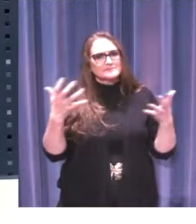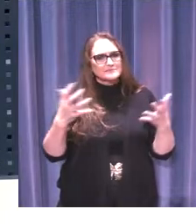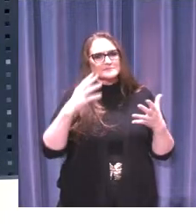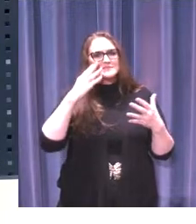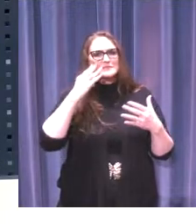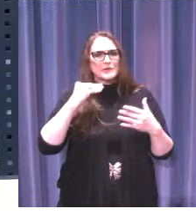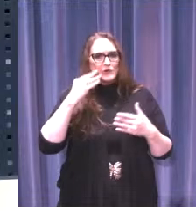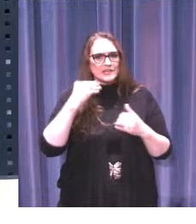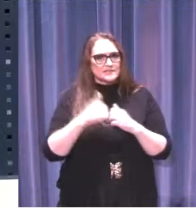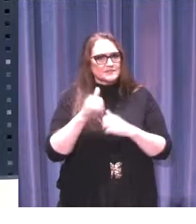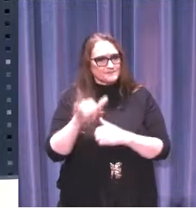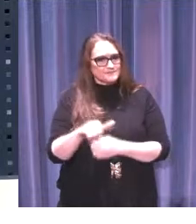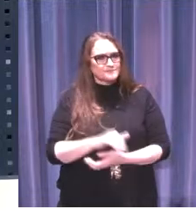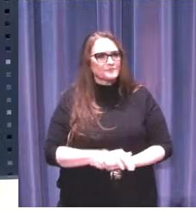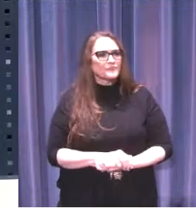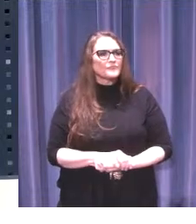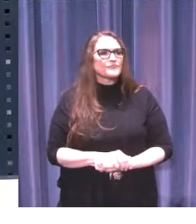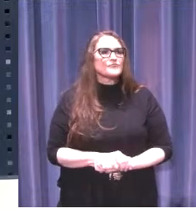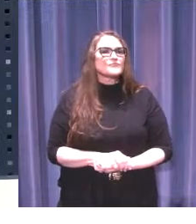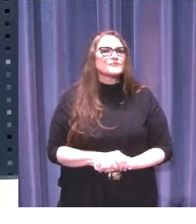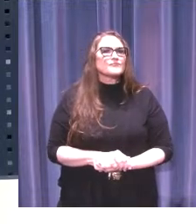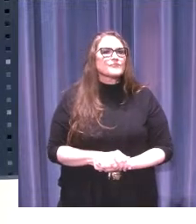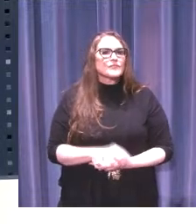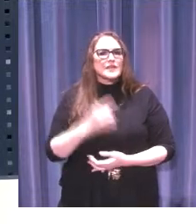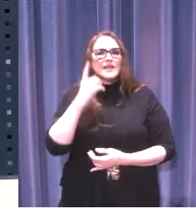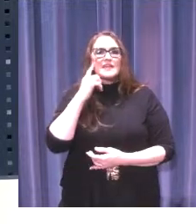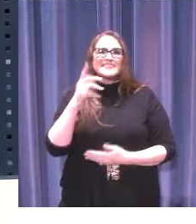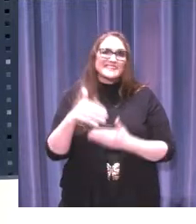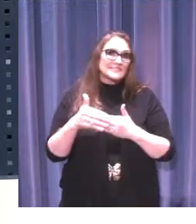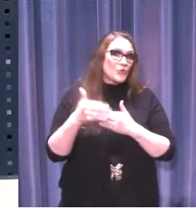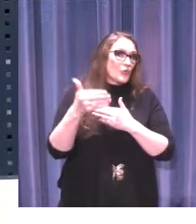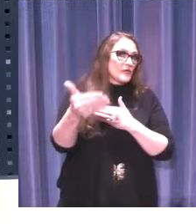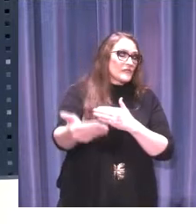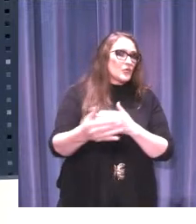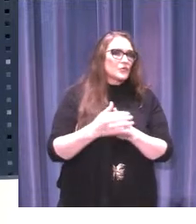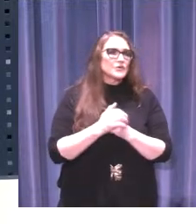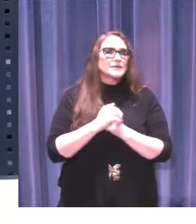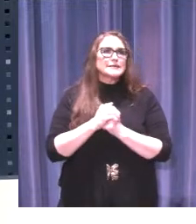experience in. I think that going forward,